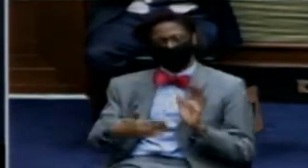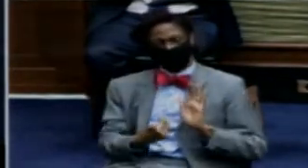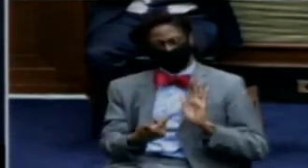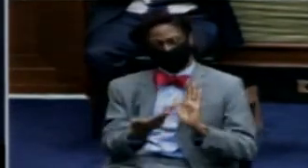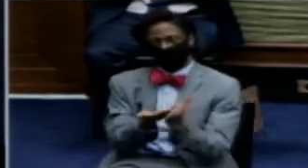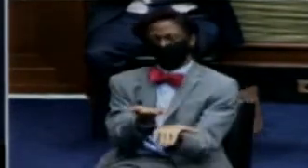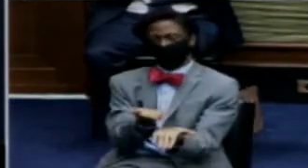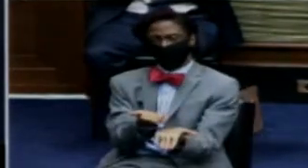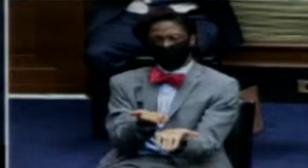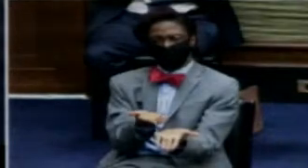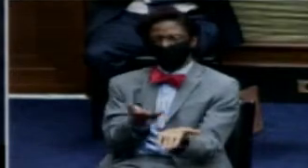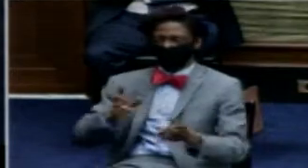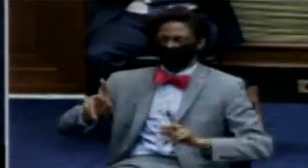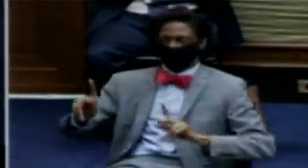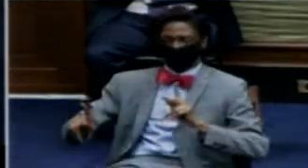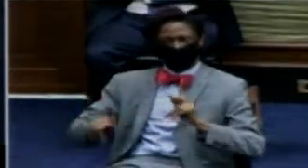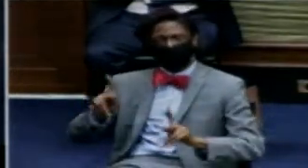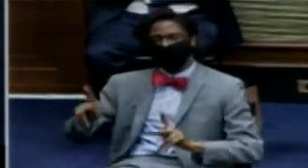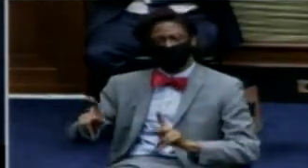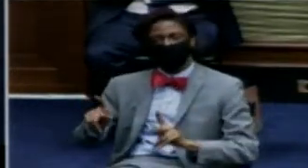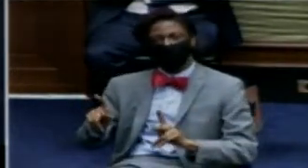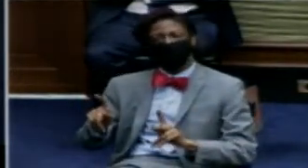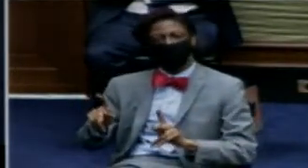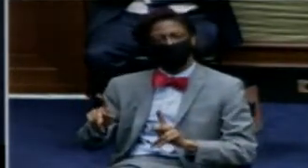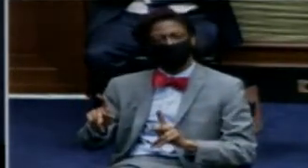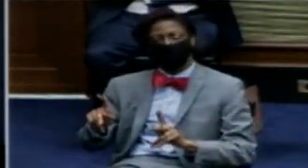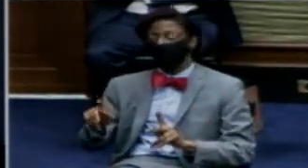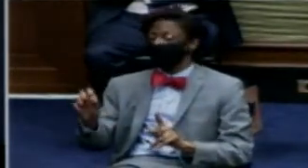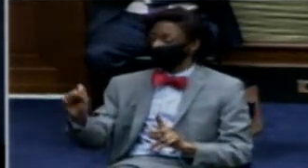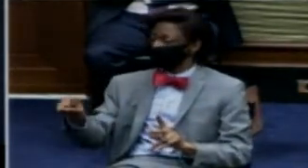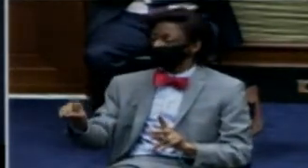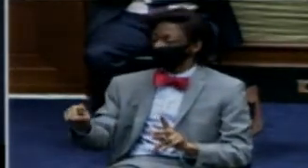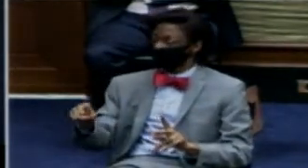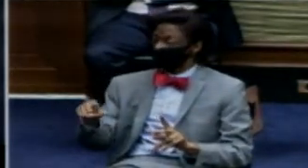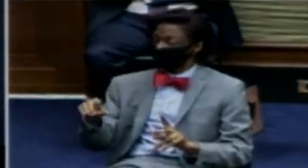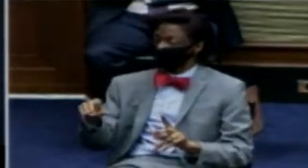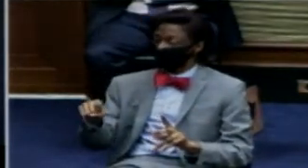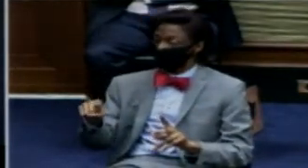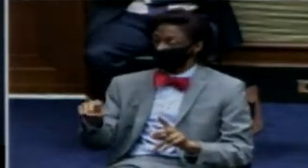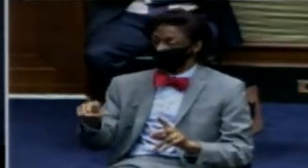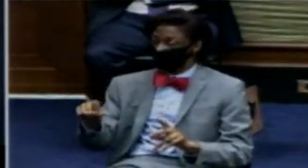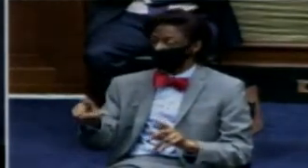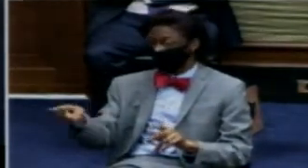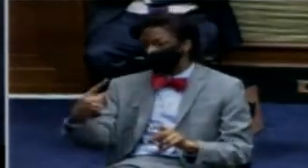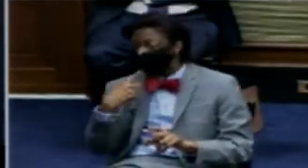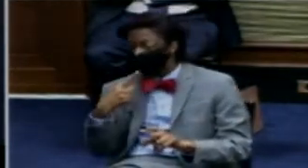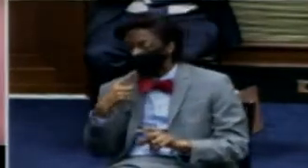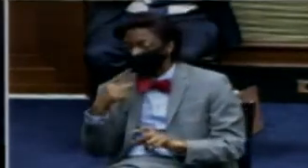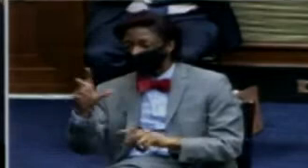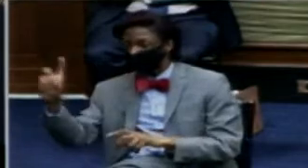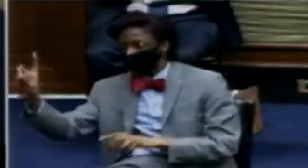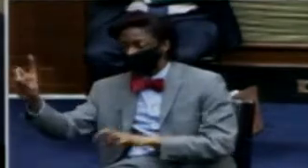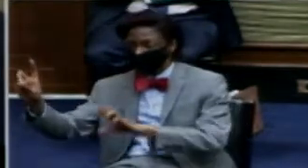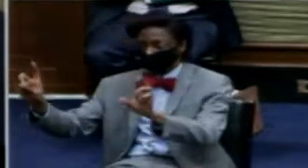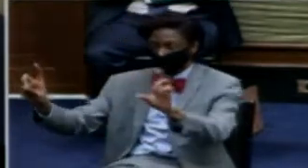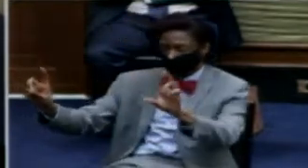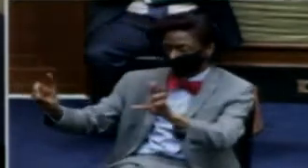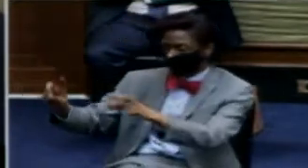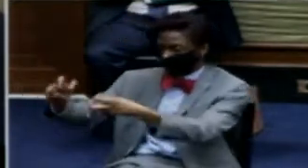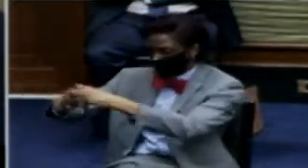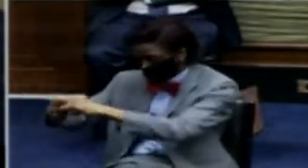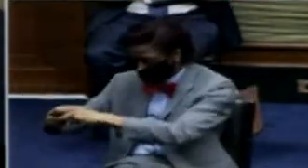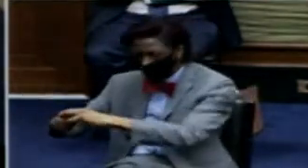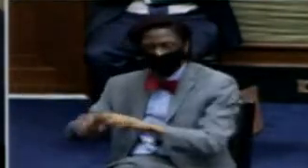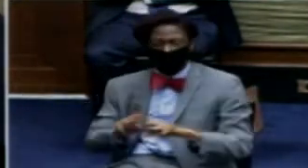that that people are actually, while invoking partisanship as a problem, you guys are creating